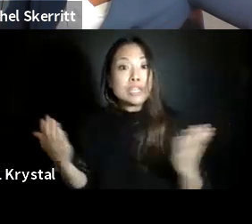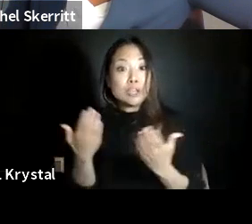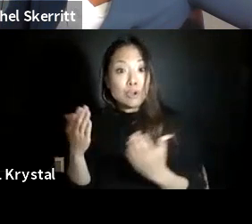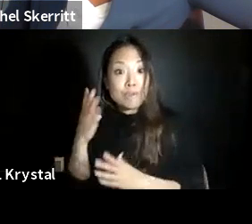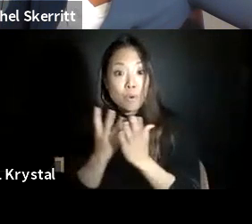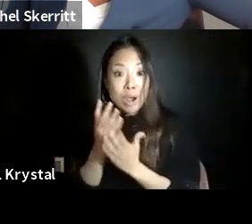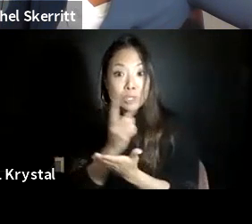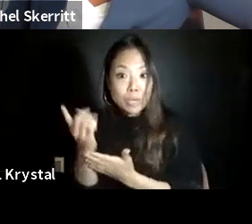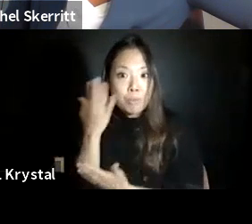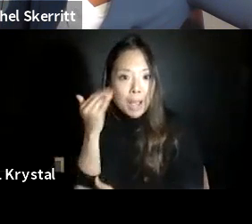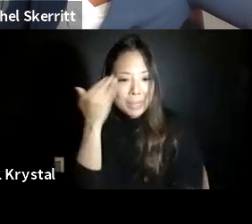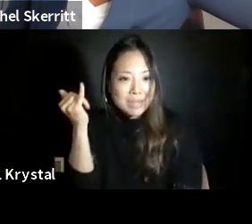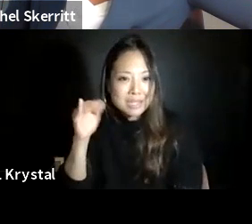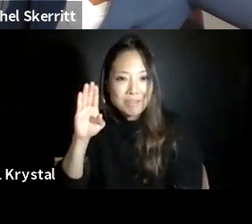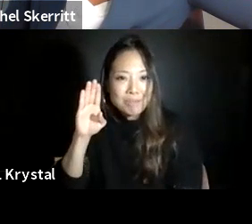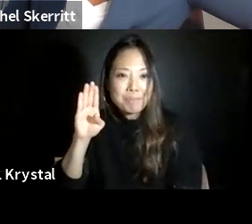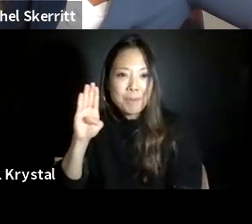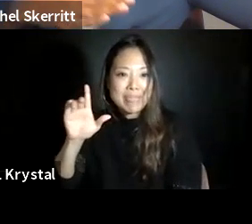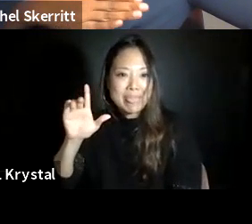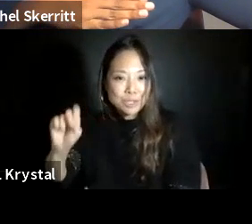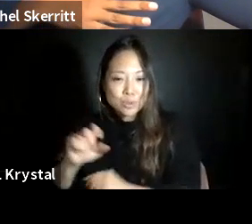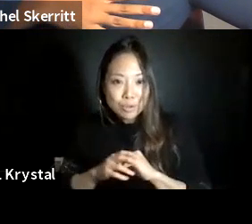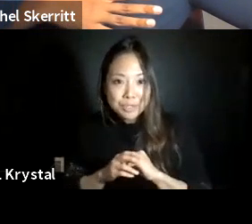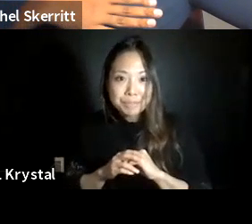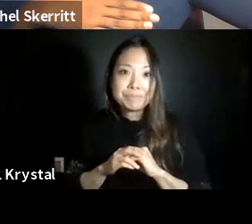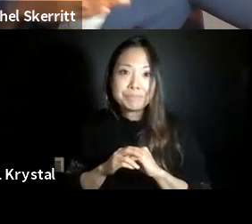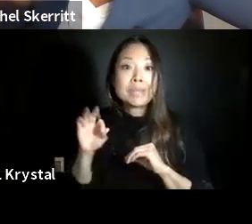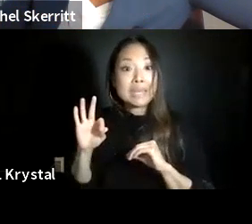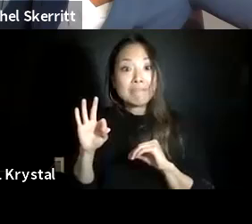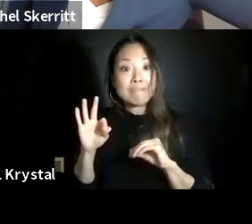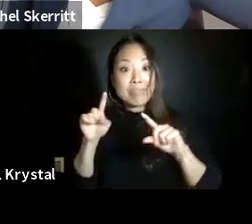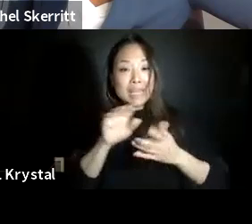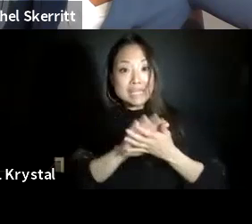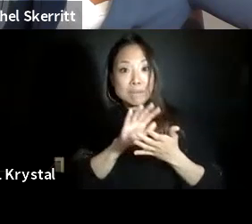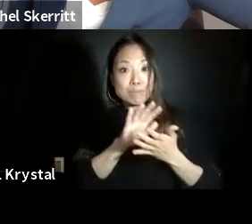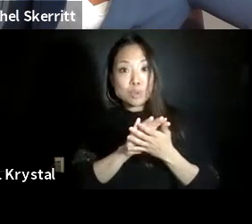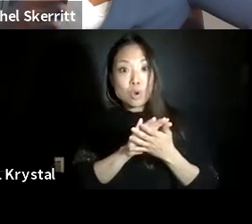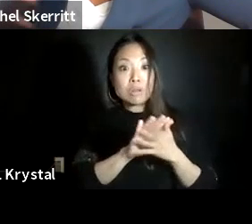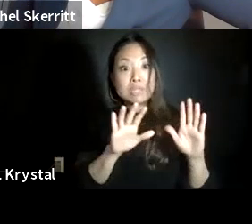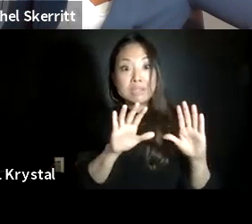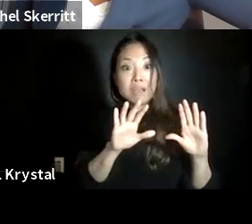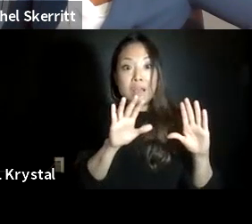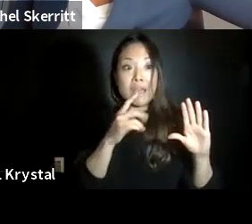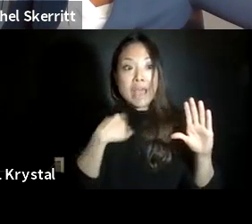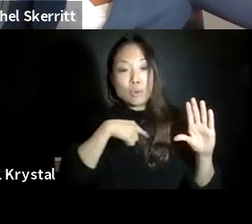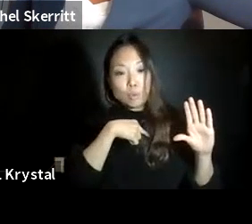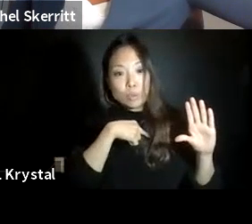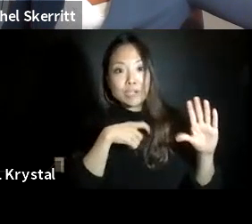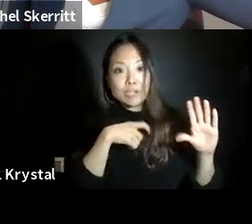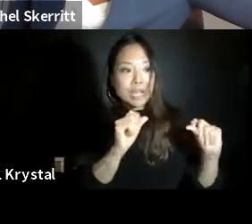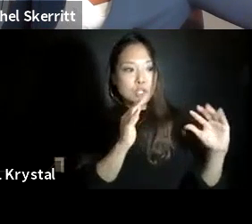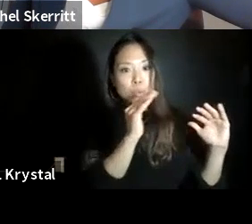exam schools as they existed now and diversified them equally across the 3 schools, I'm not even sure we would